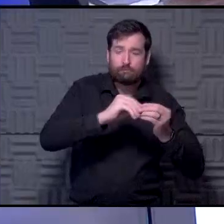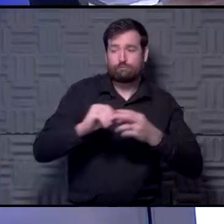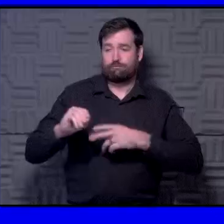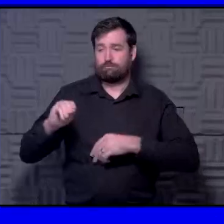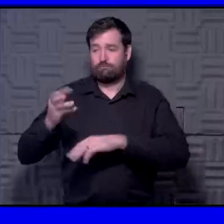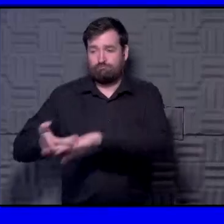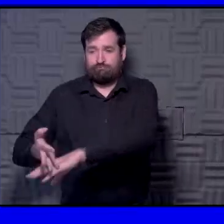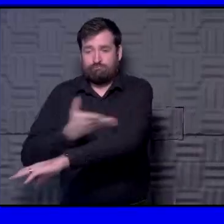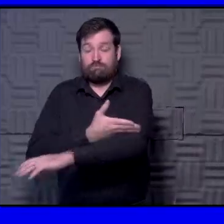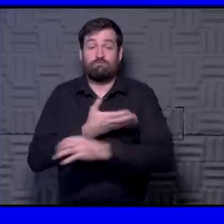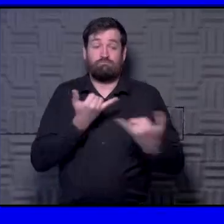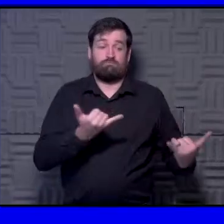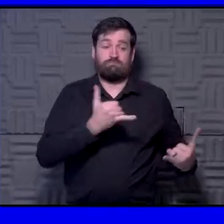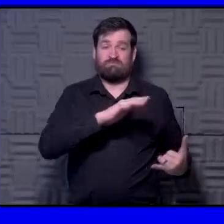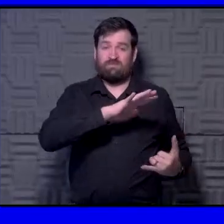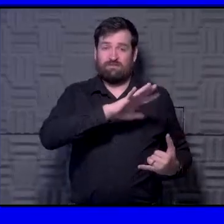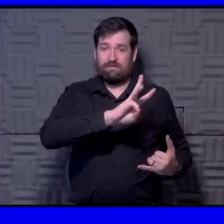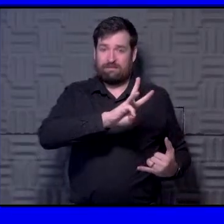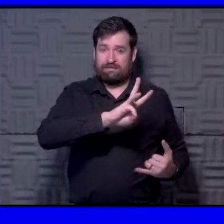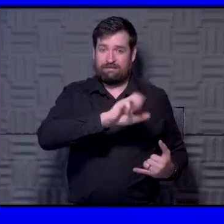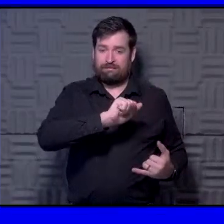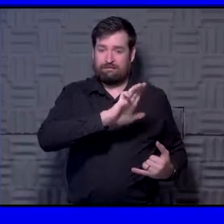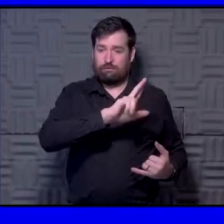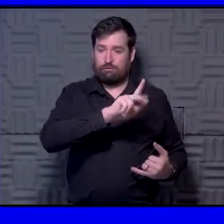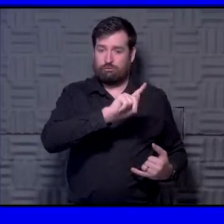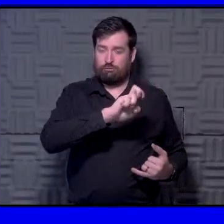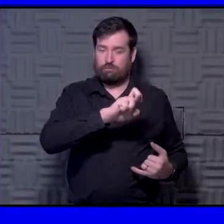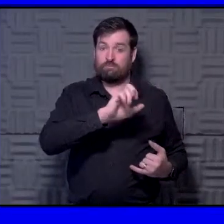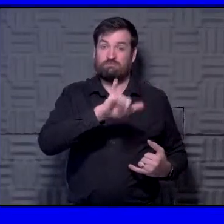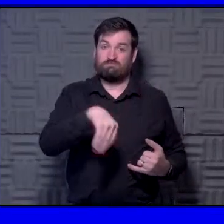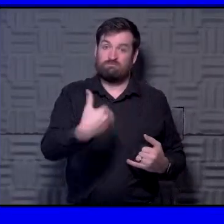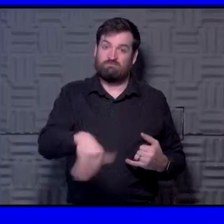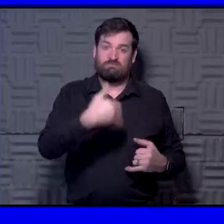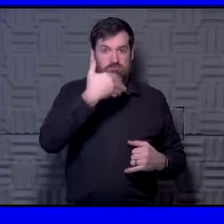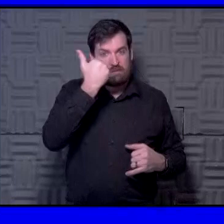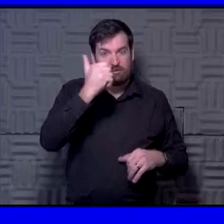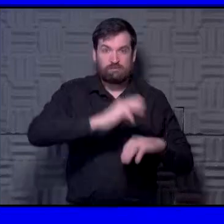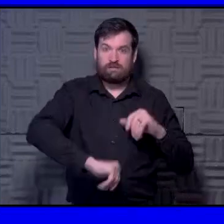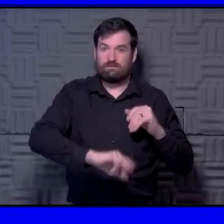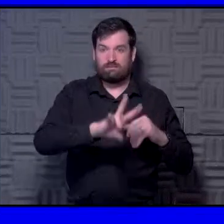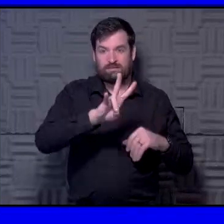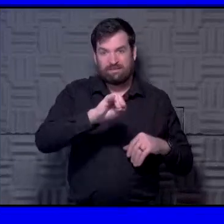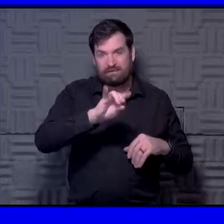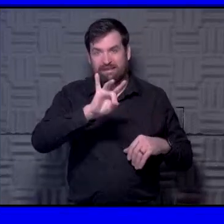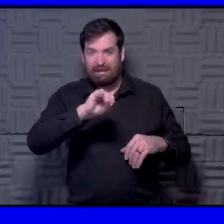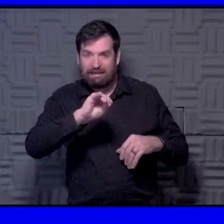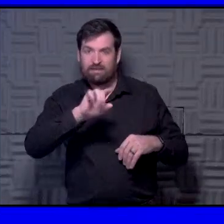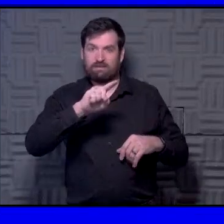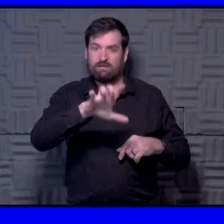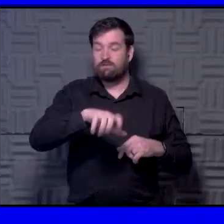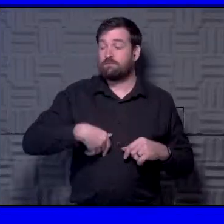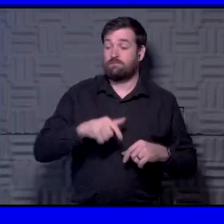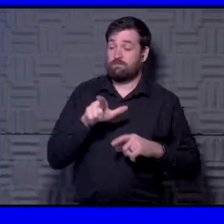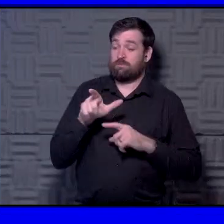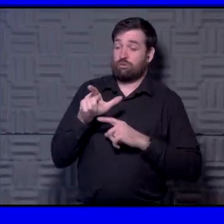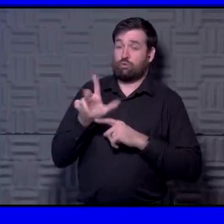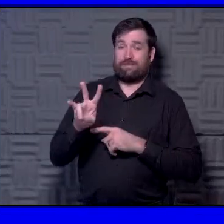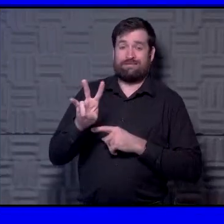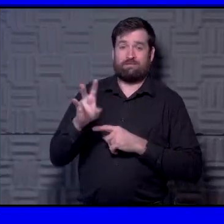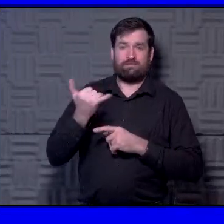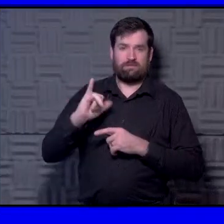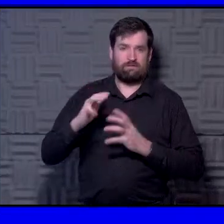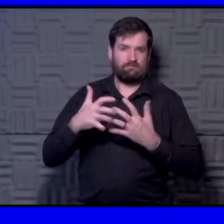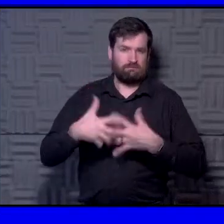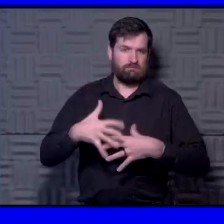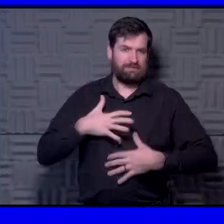stuff. So right now we're at 56 acute infections, which is a lot better than 70s, 80s, 100. 27 of those are in the ICU, but still a